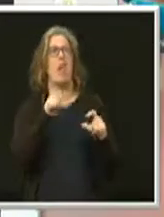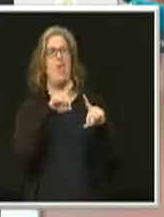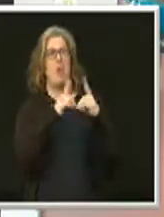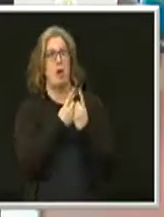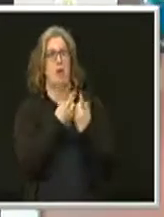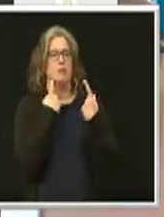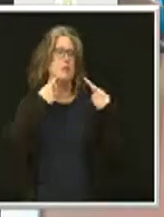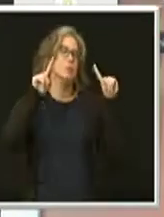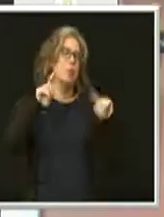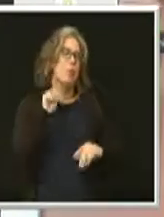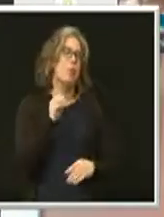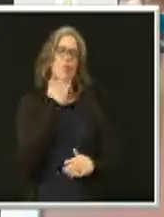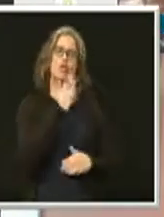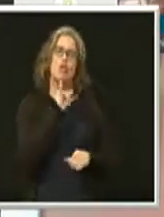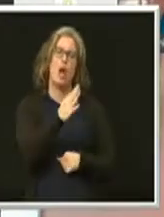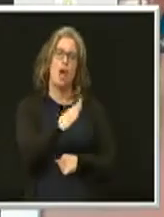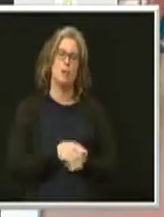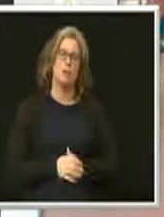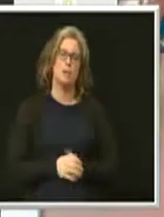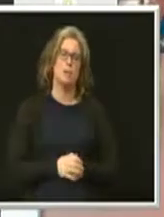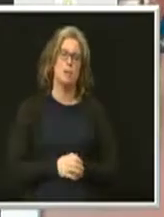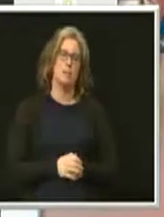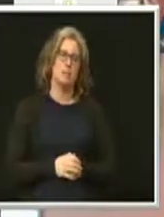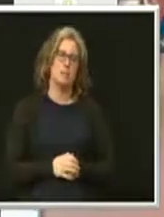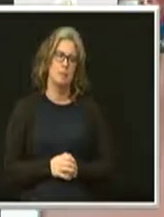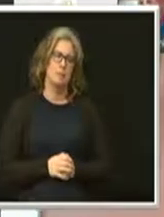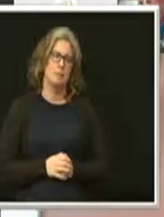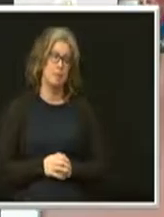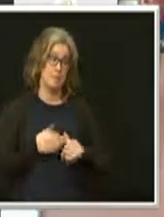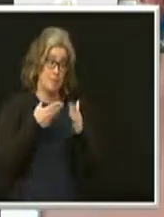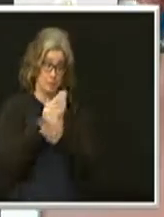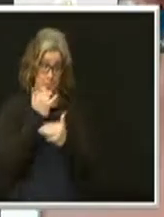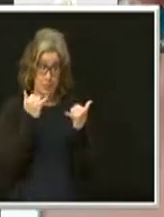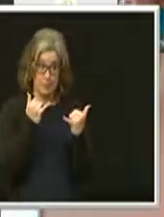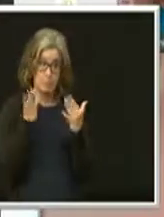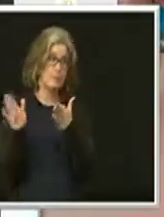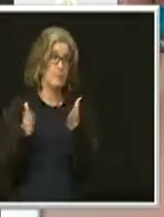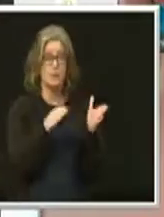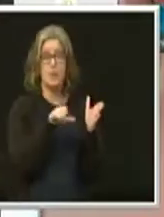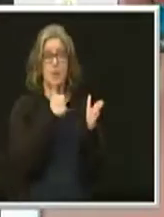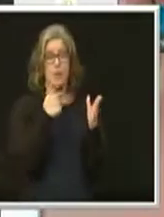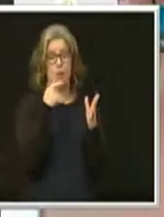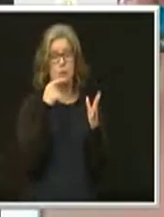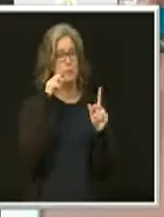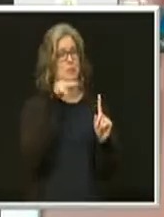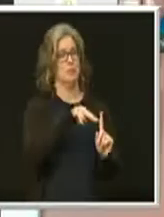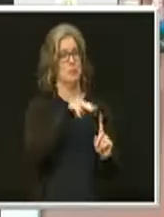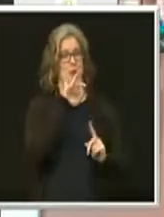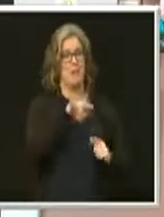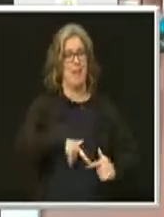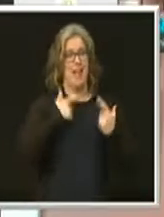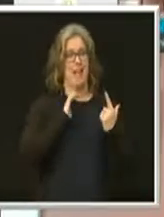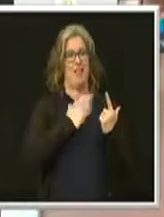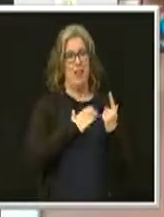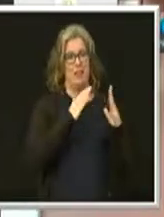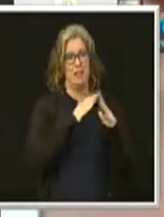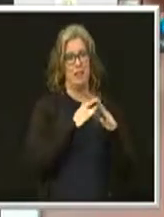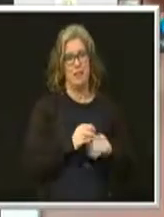this done. So good job, everybody. All right, now let's shift gears to another aspect of life in our